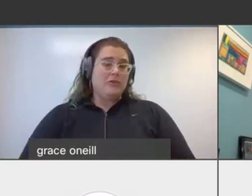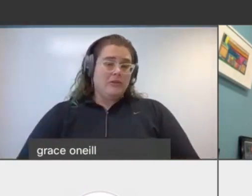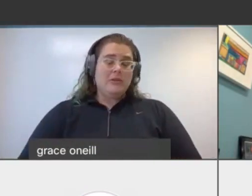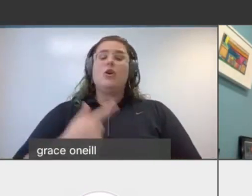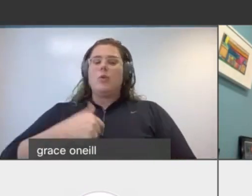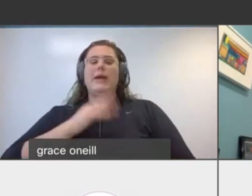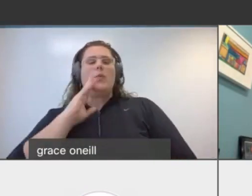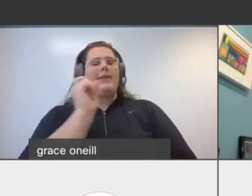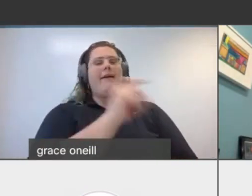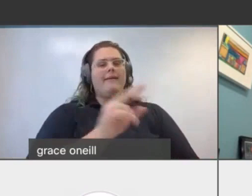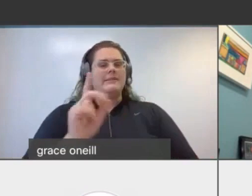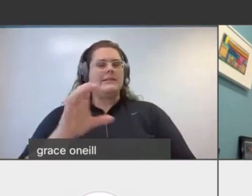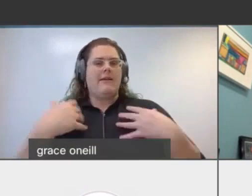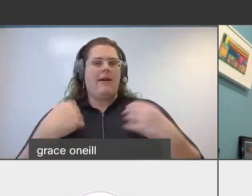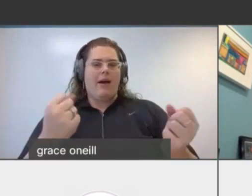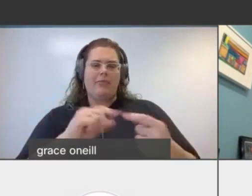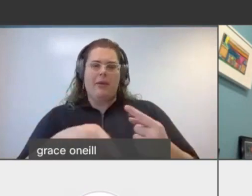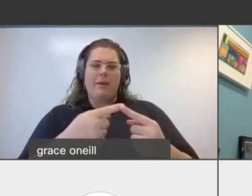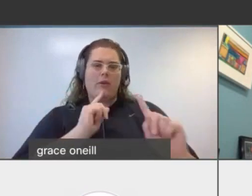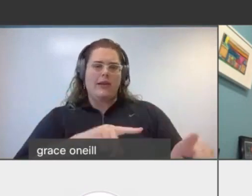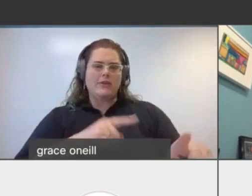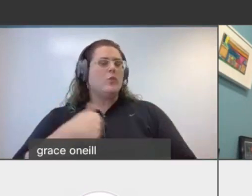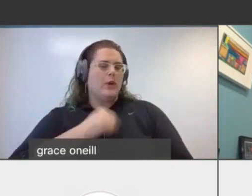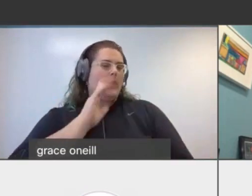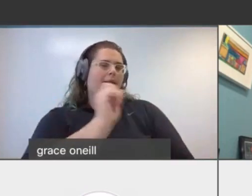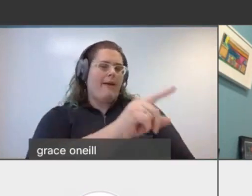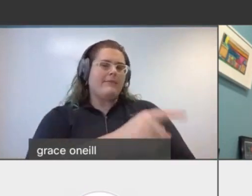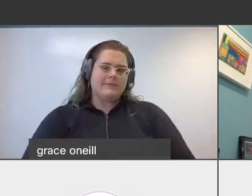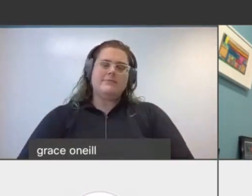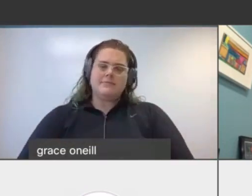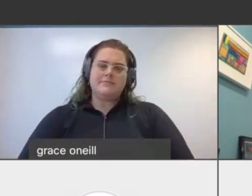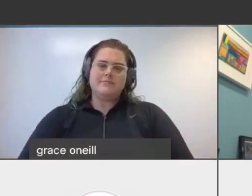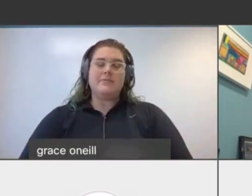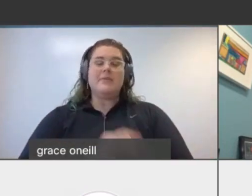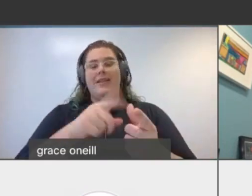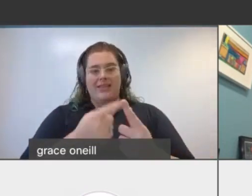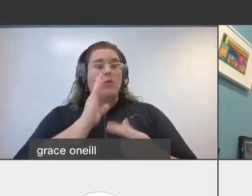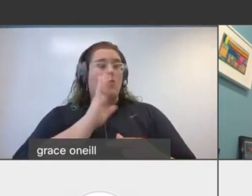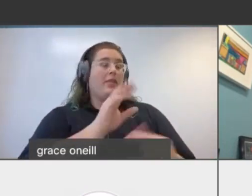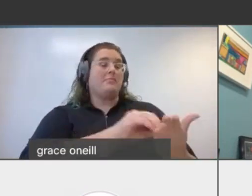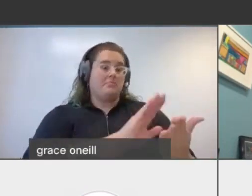Health if they have that answer so that we can respond next week.